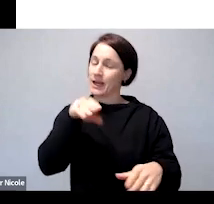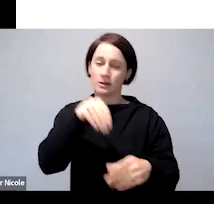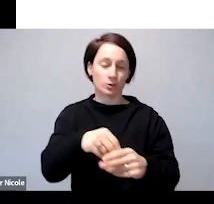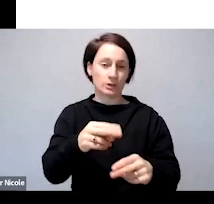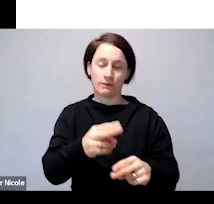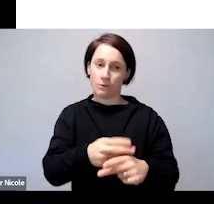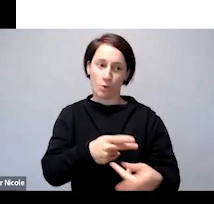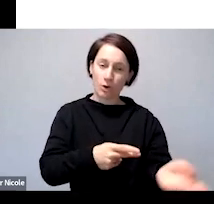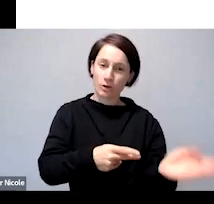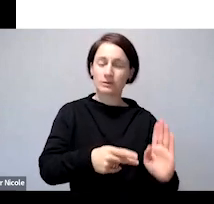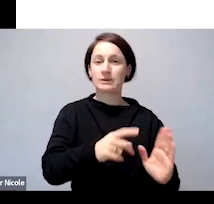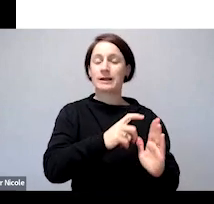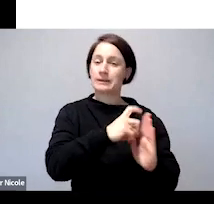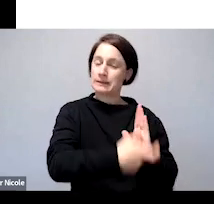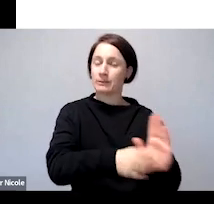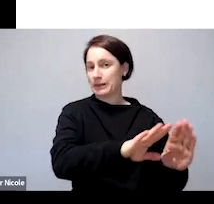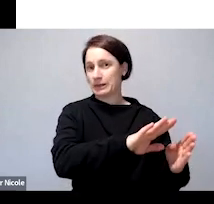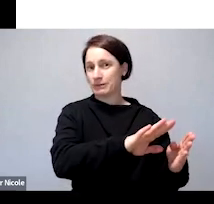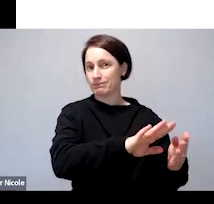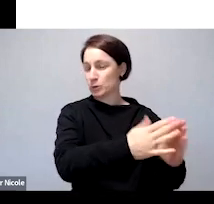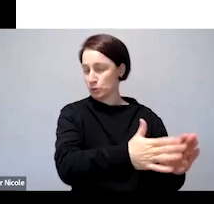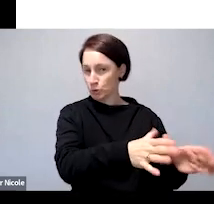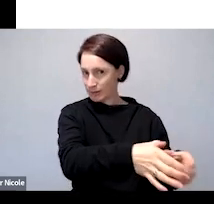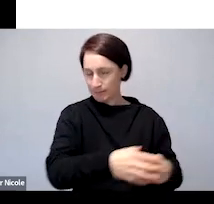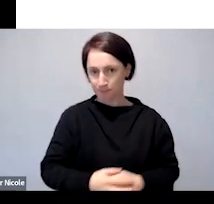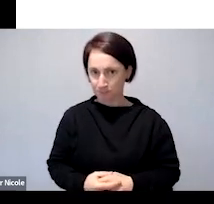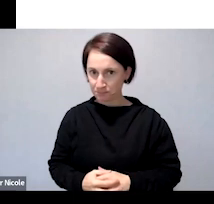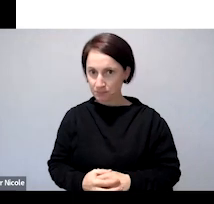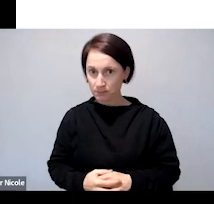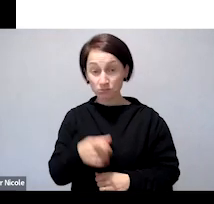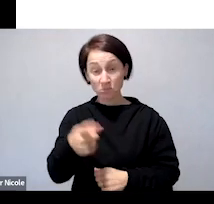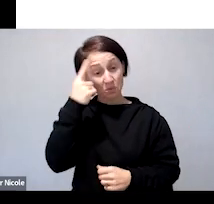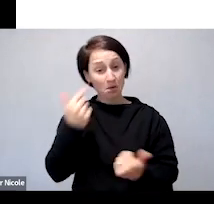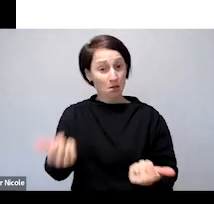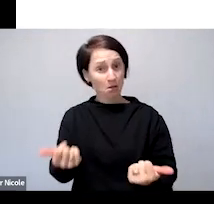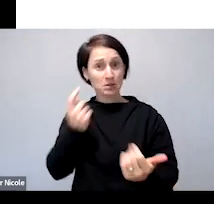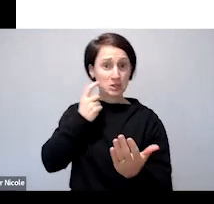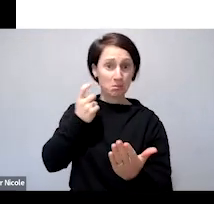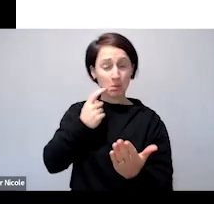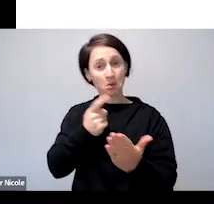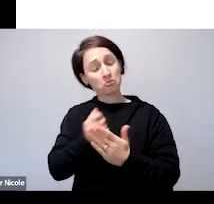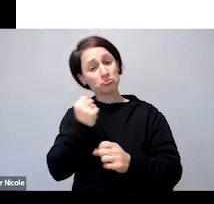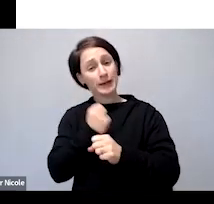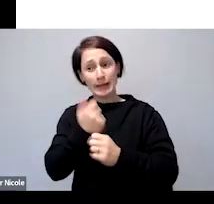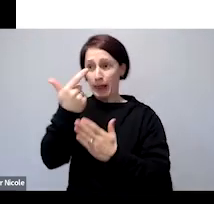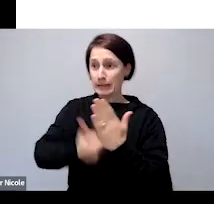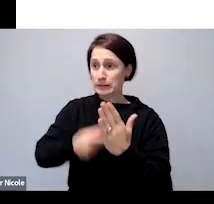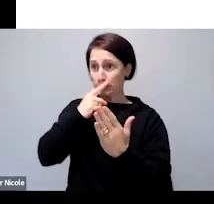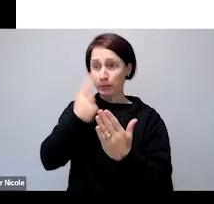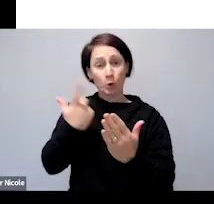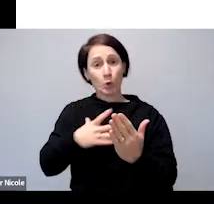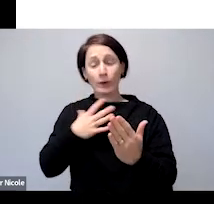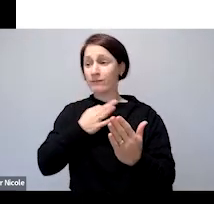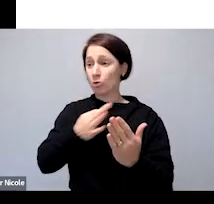with disability in emergency situations. They're seemingly straightforward, they're seemingly simple, and they're very compelling because it seems